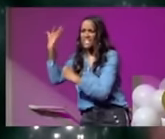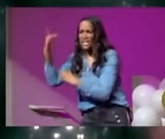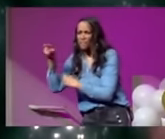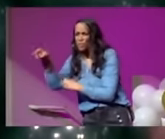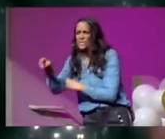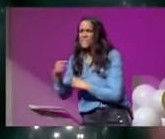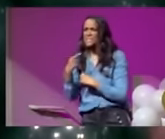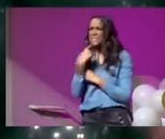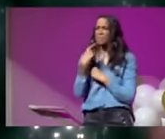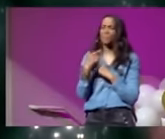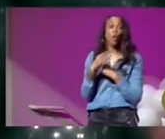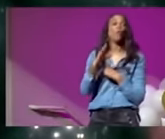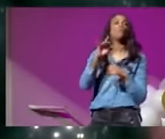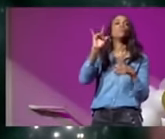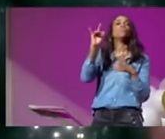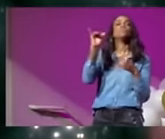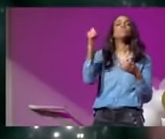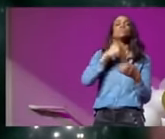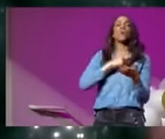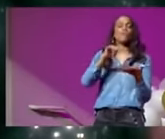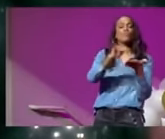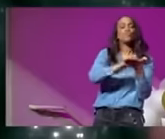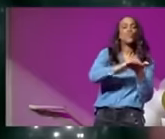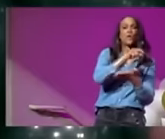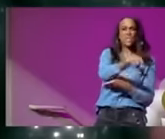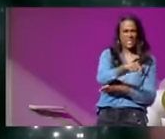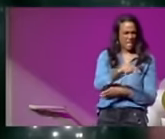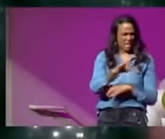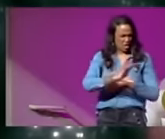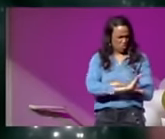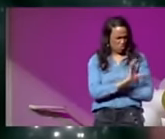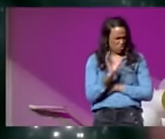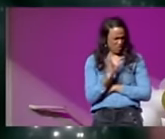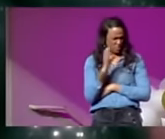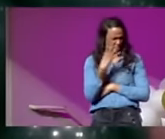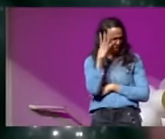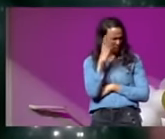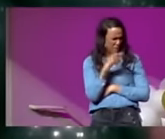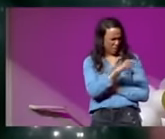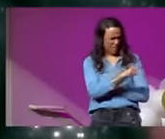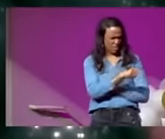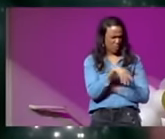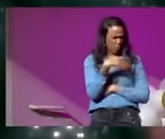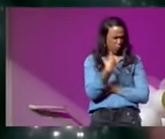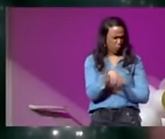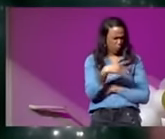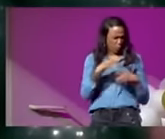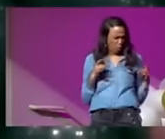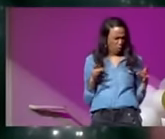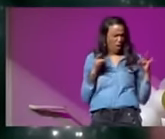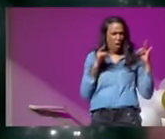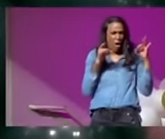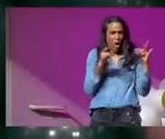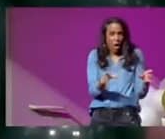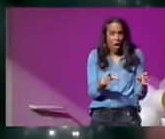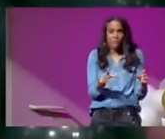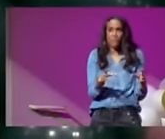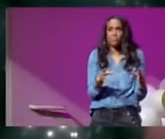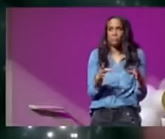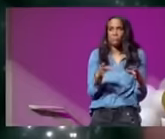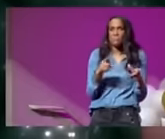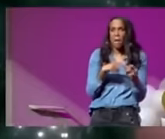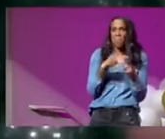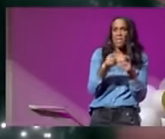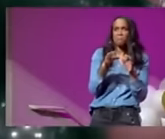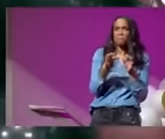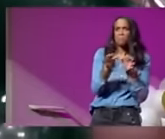Chris says, it became the holidays from hell interrupted by heaven. And then he talked about